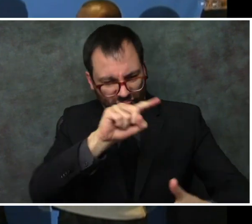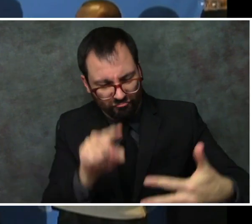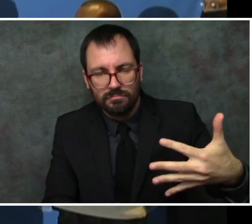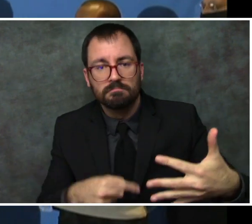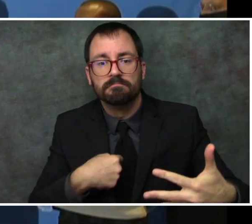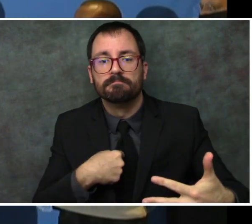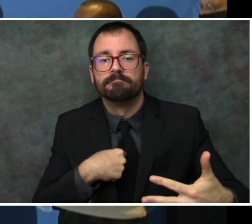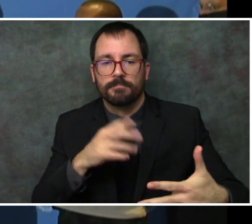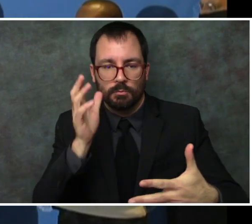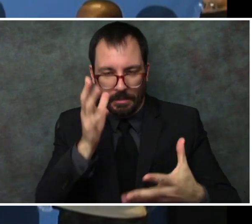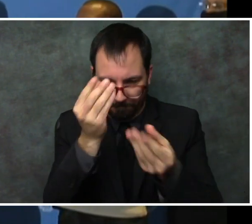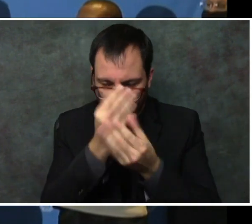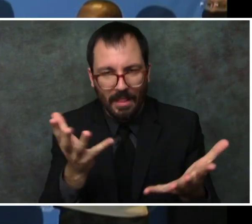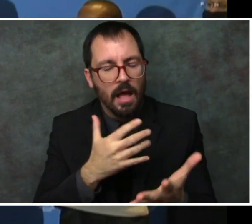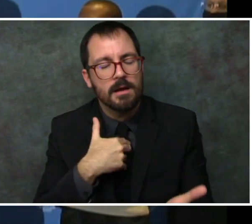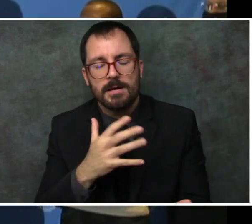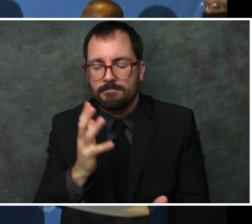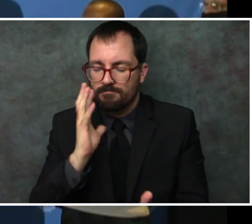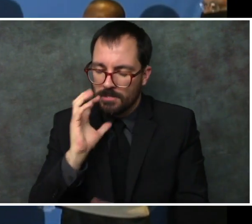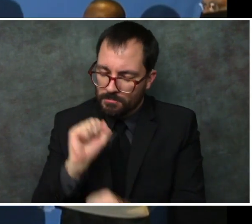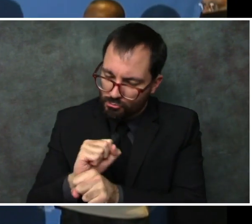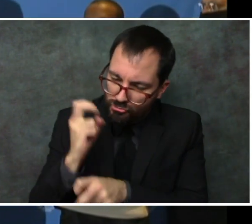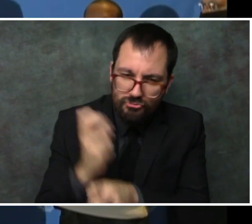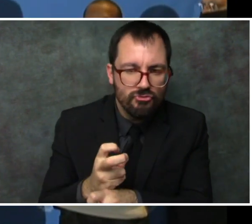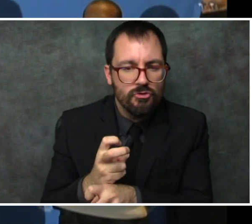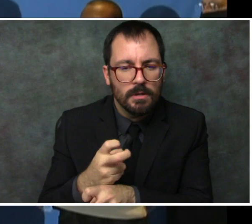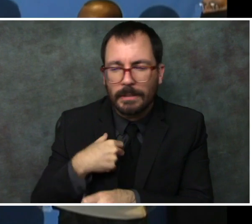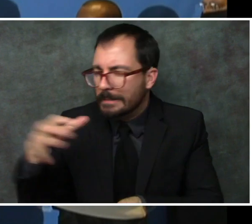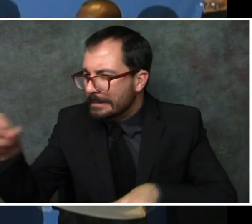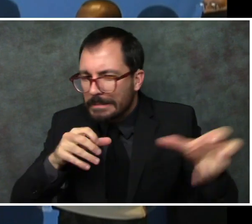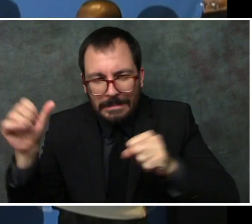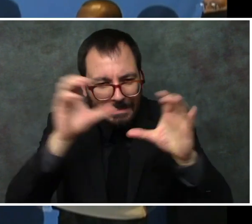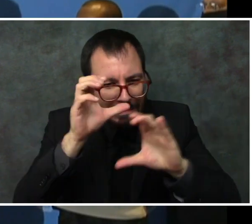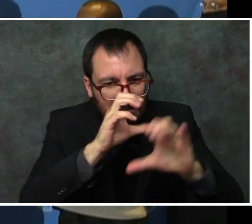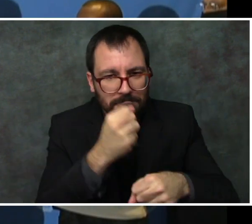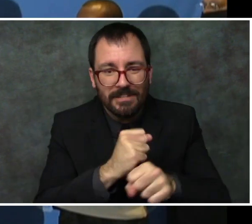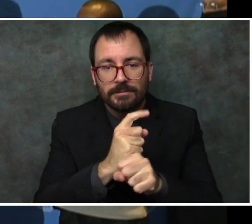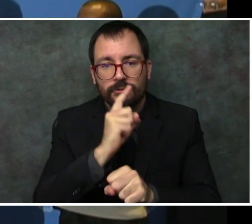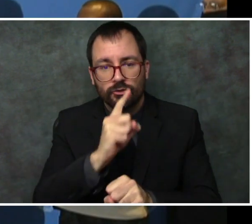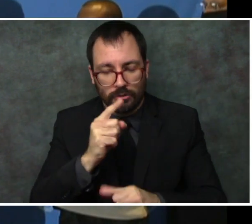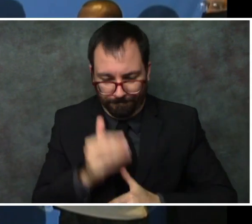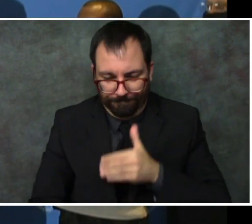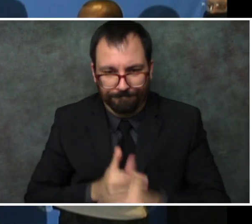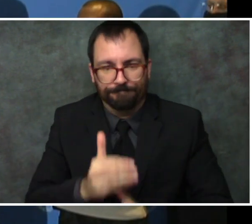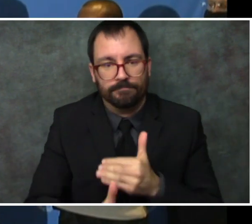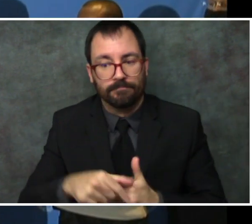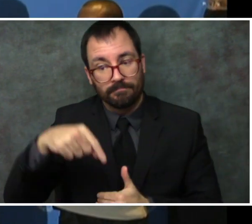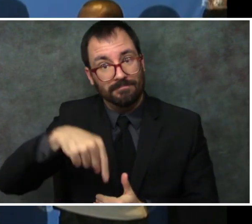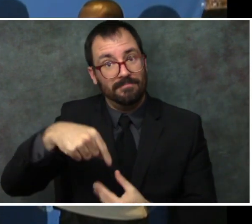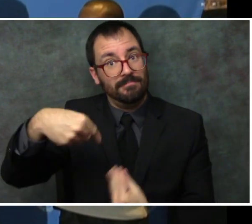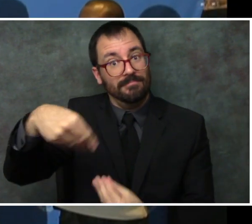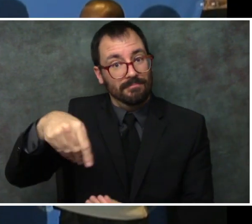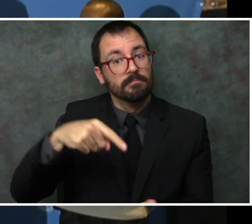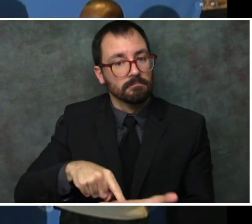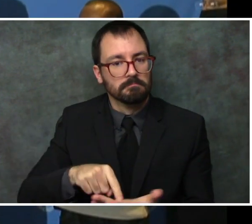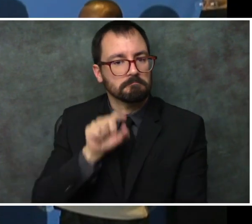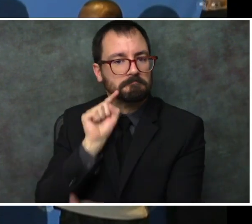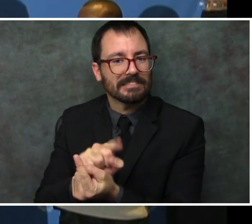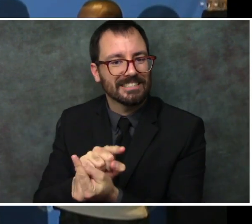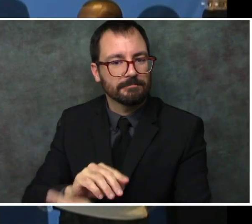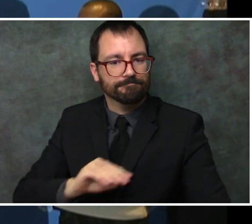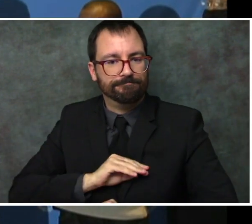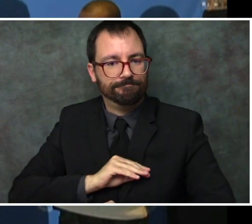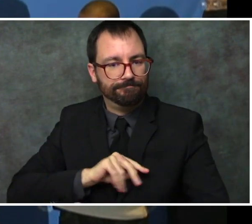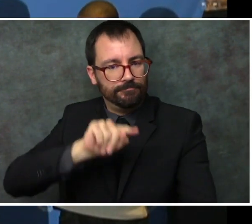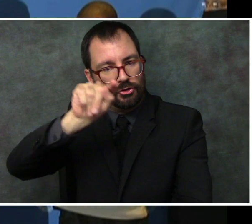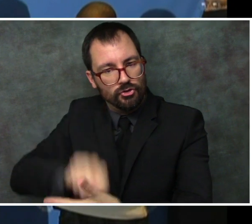Specifically, in the coming weeks, I will take the necessary actions to create the Office of Police Accountability and Transparency. It will house a civilian